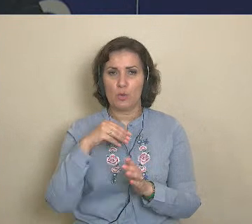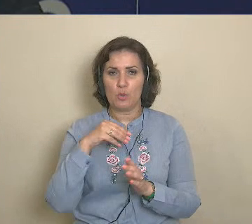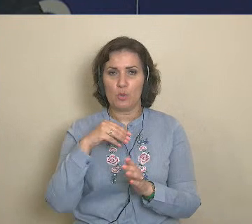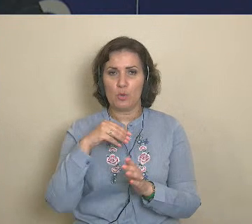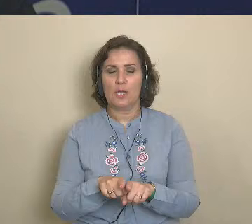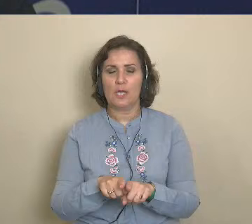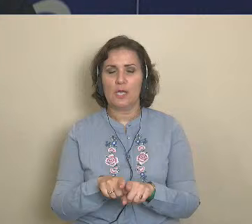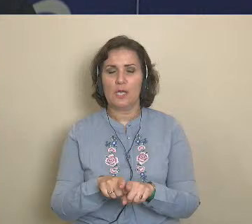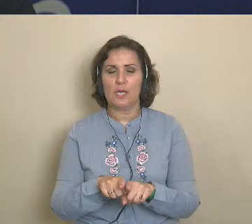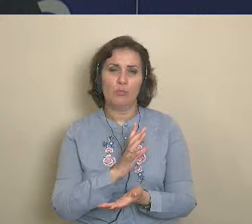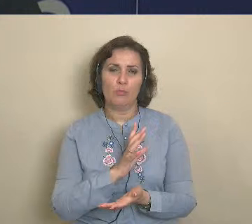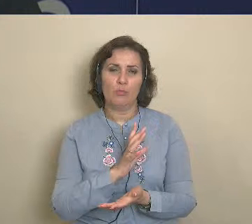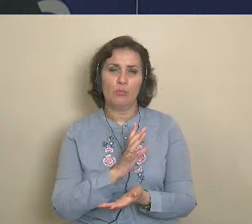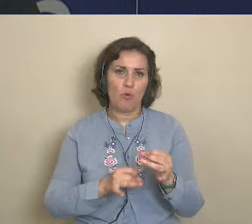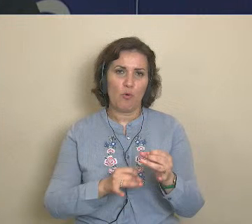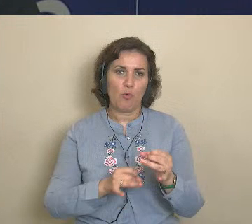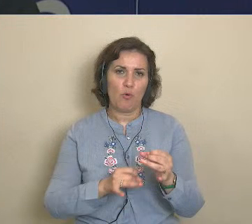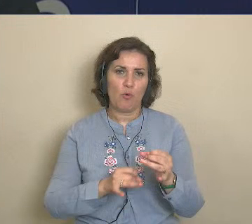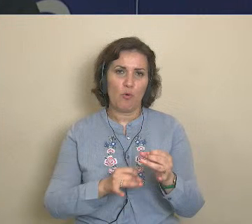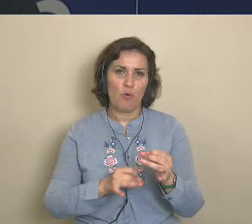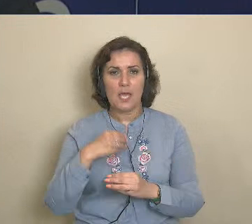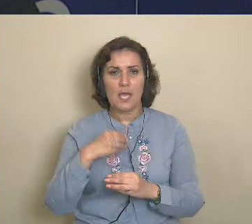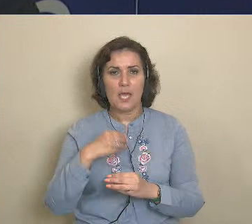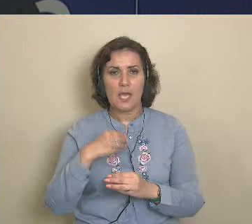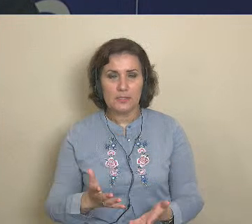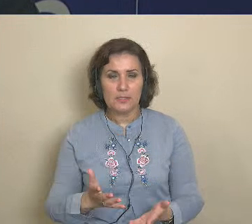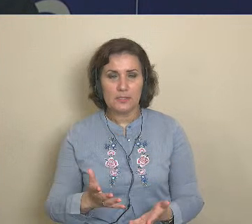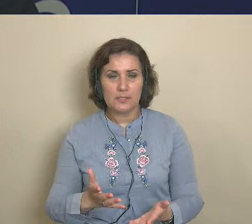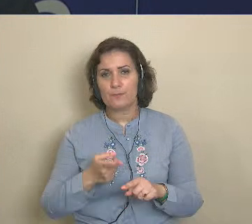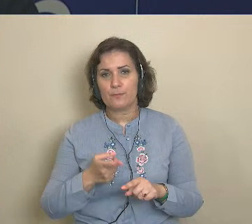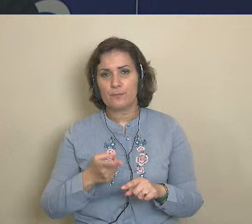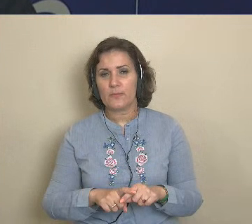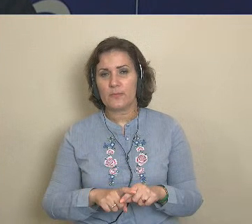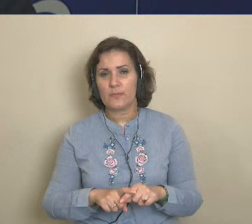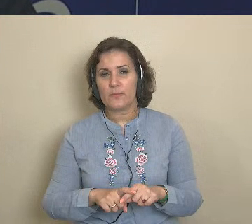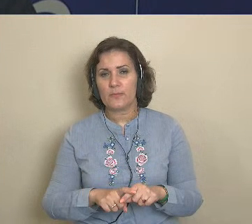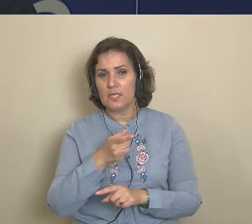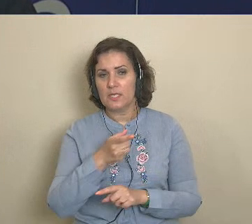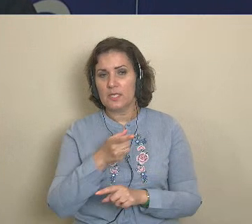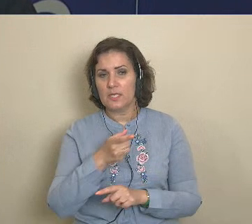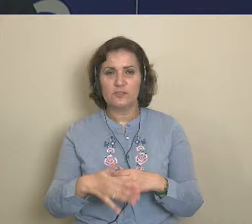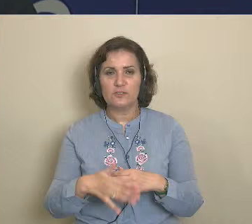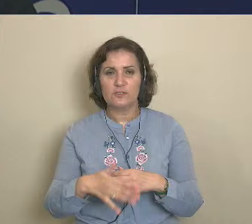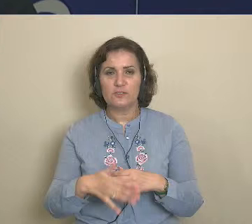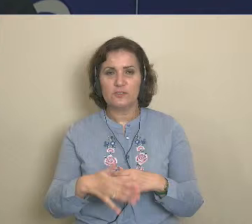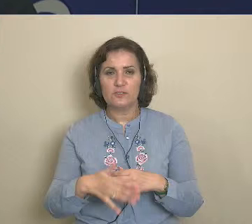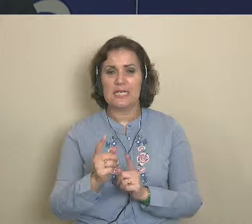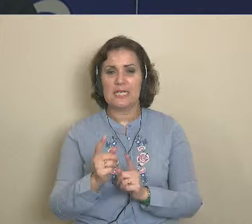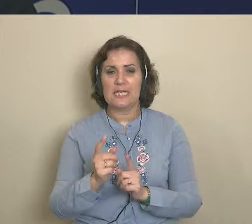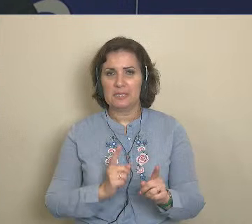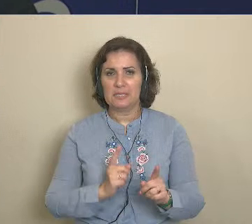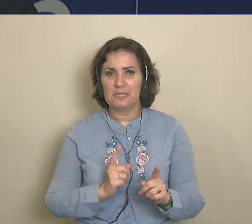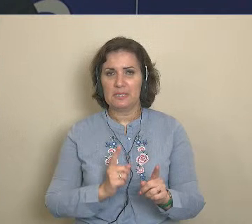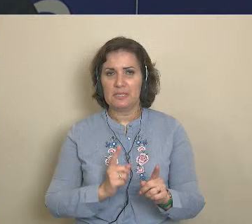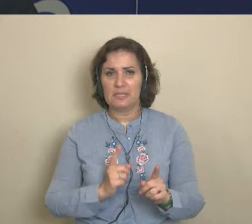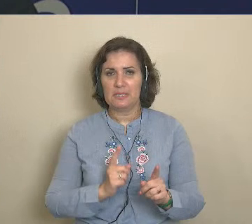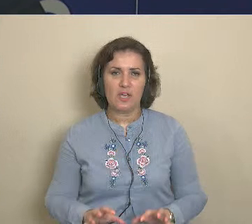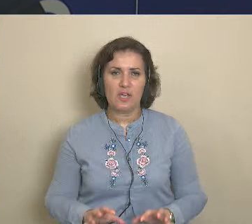and vote. And this should have been discussed in our situation, and I believe that